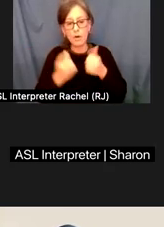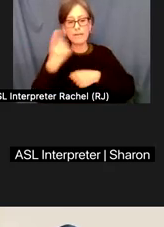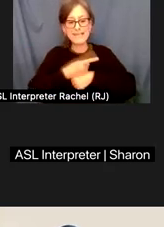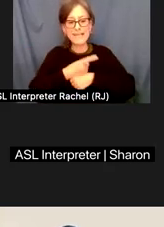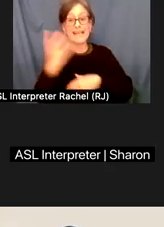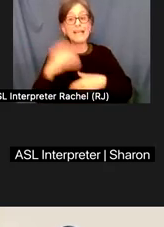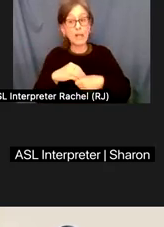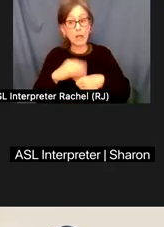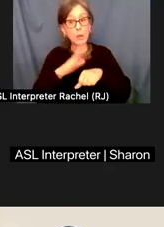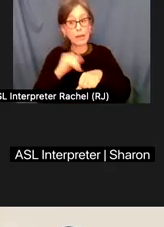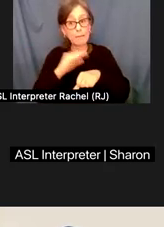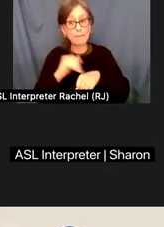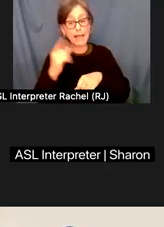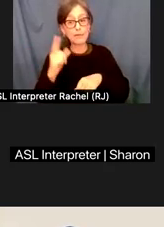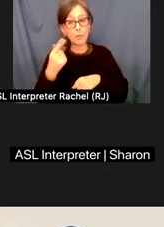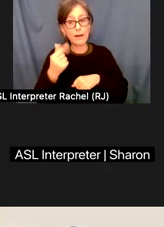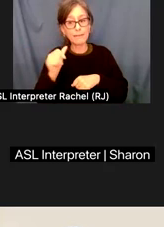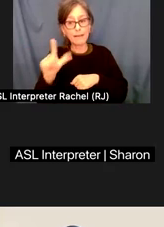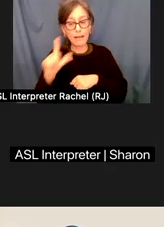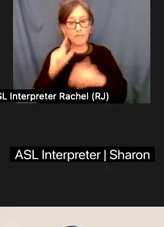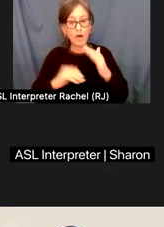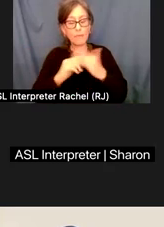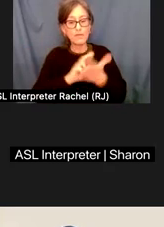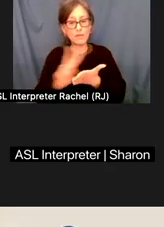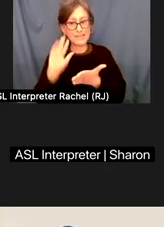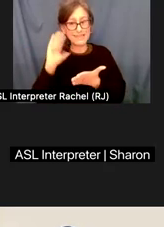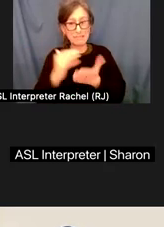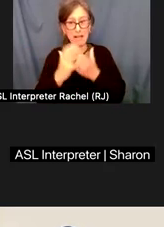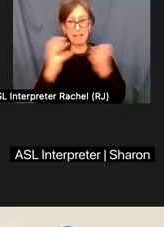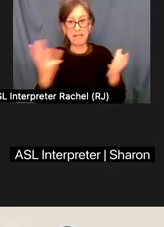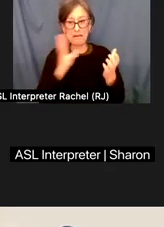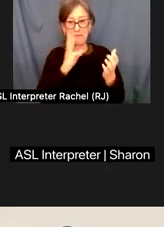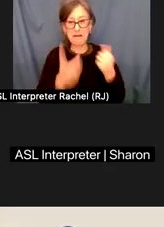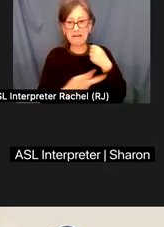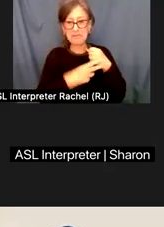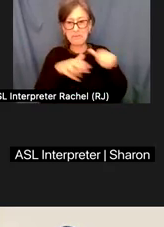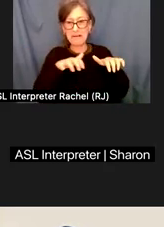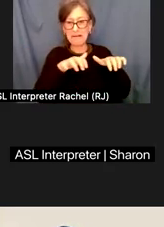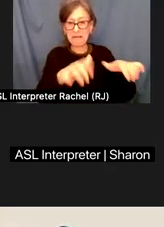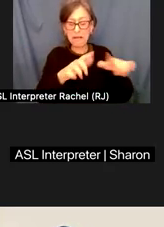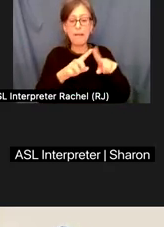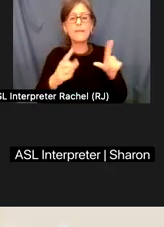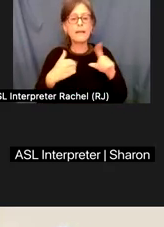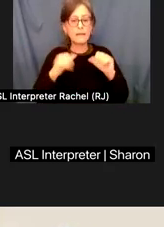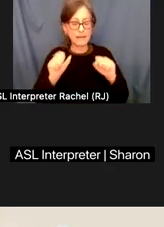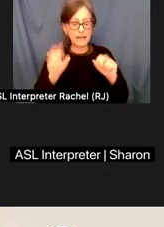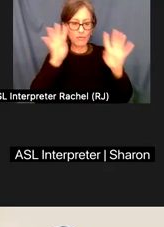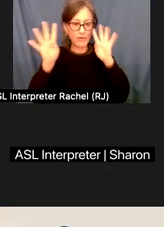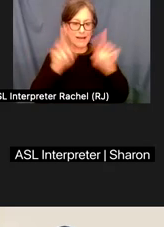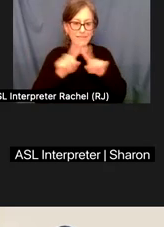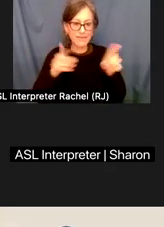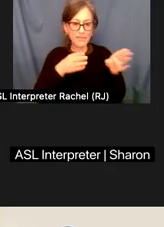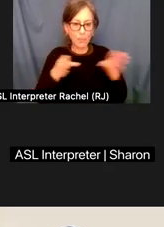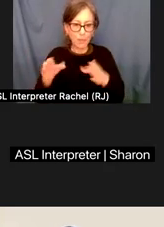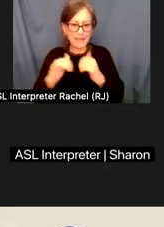pets, 1 gallon for them for up to 2 weeks. It might seem like a lot of water to store, but there's a lot of creative ways, like you can see in these photos